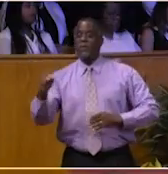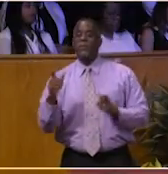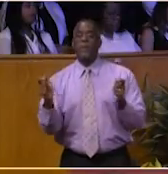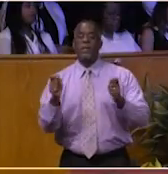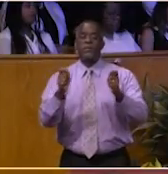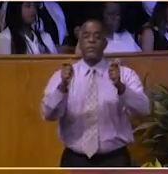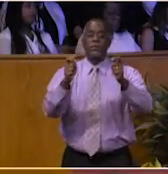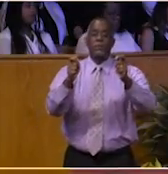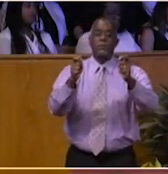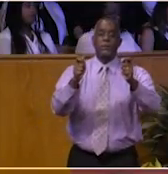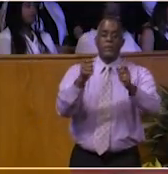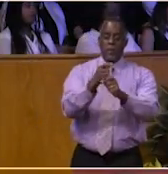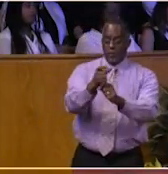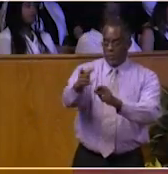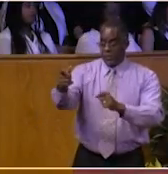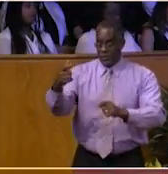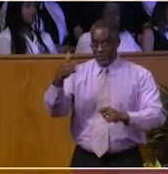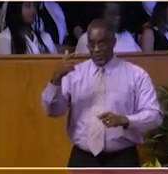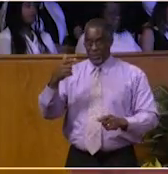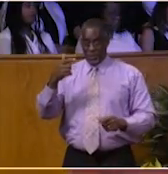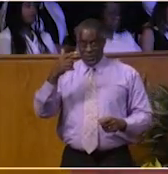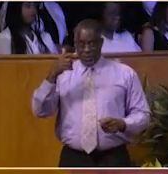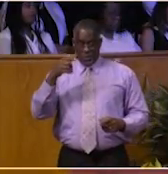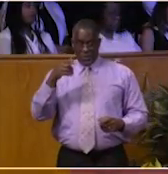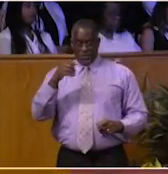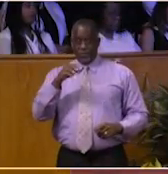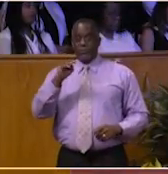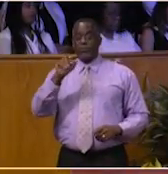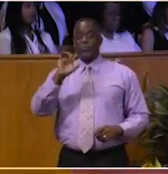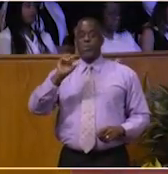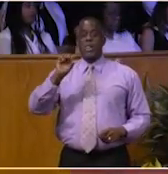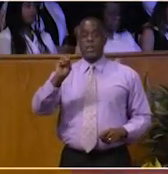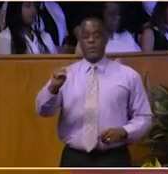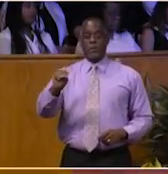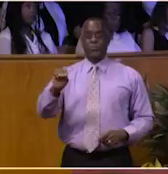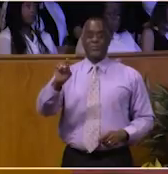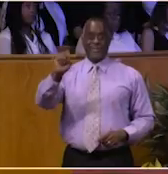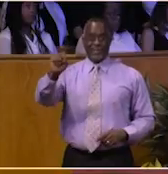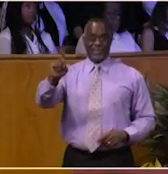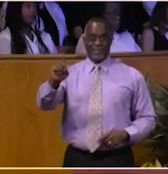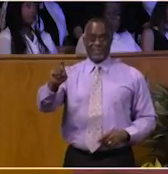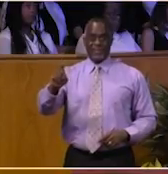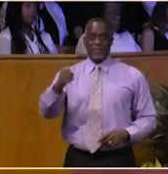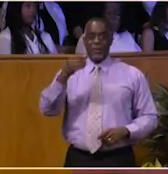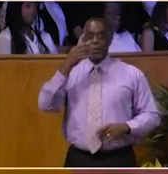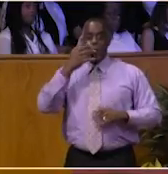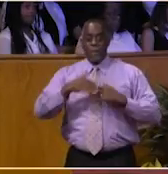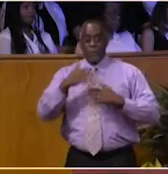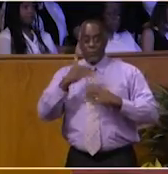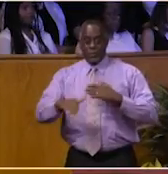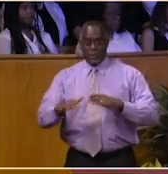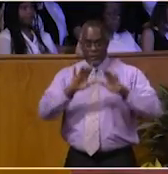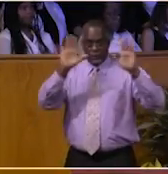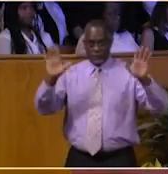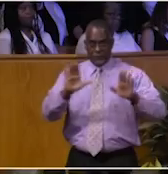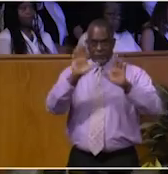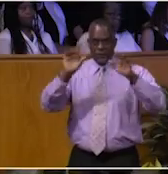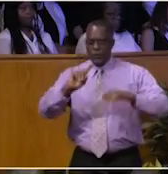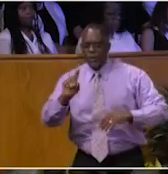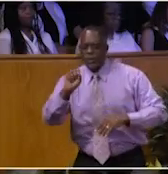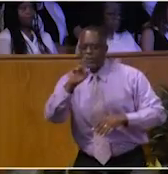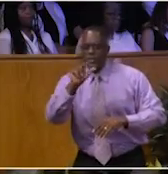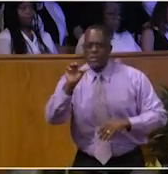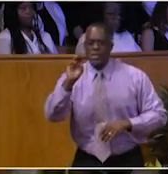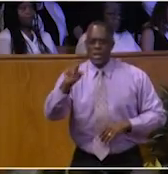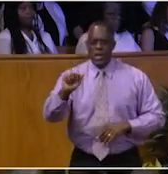anniversary of the assassination of Malcolm X, Bloody Sunday in Selma, Alabama, and the passage